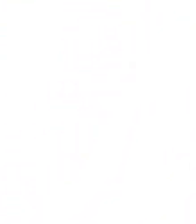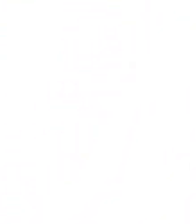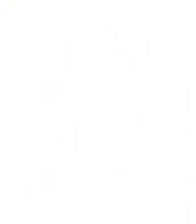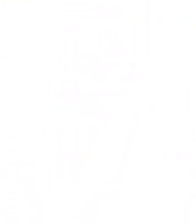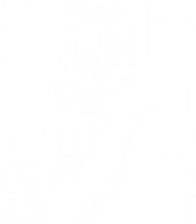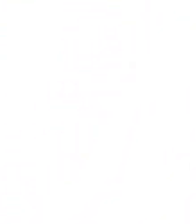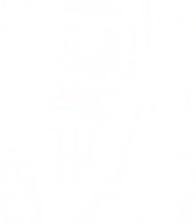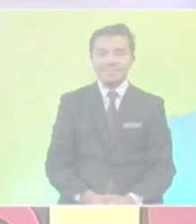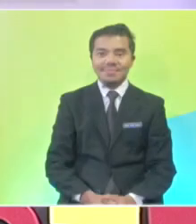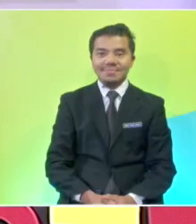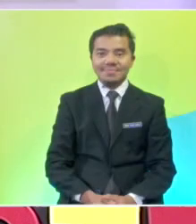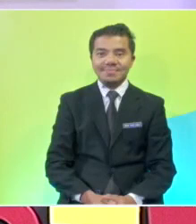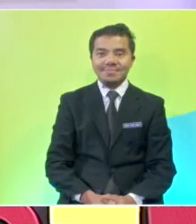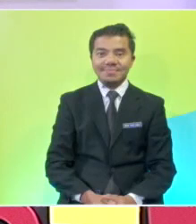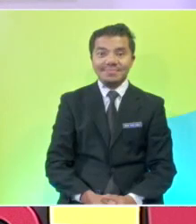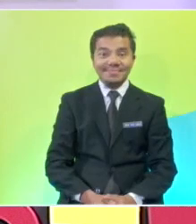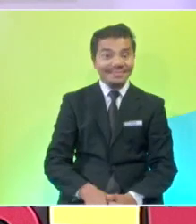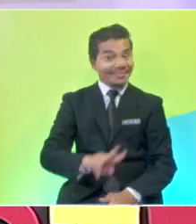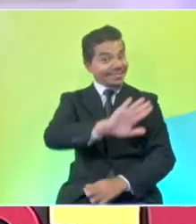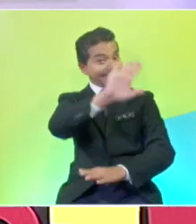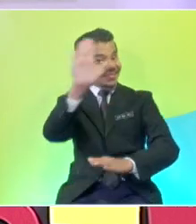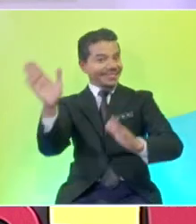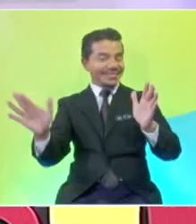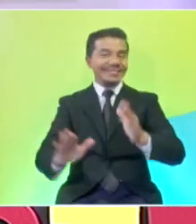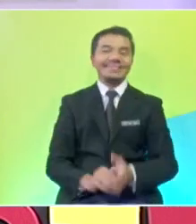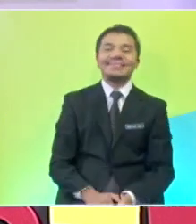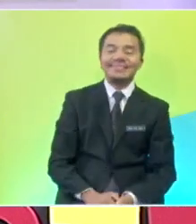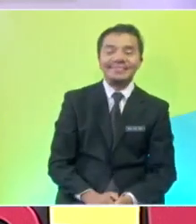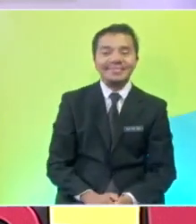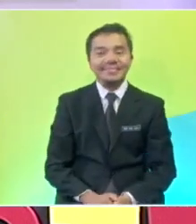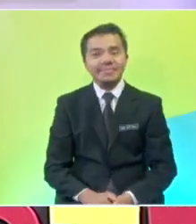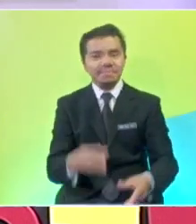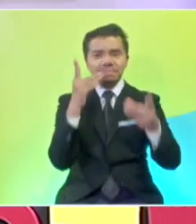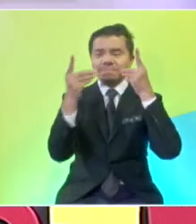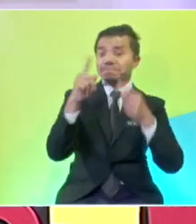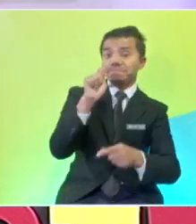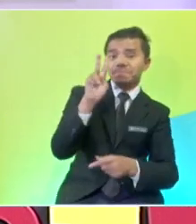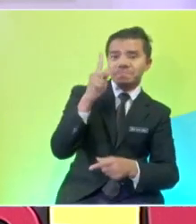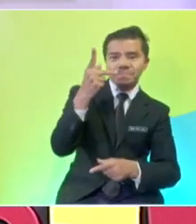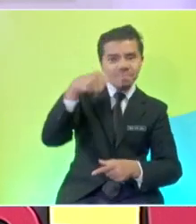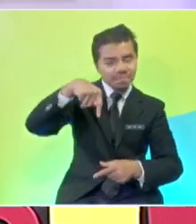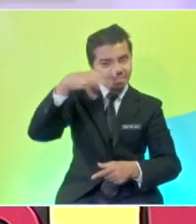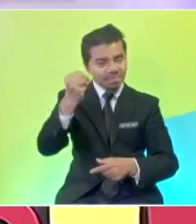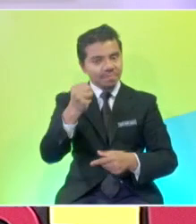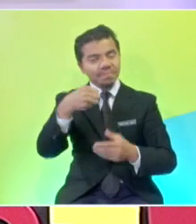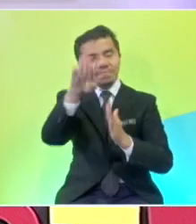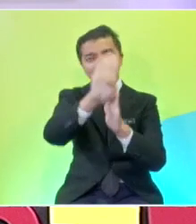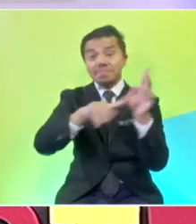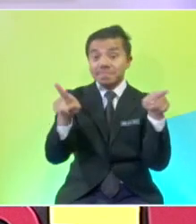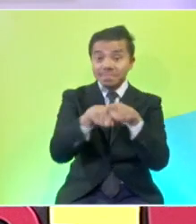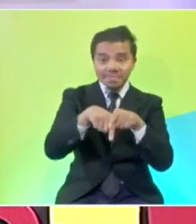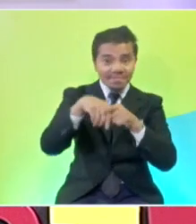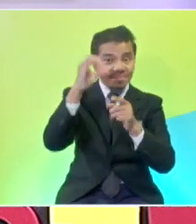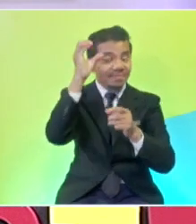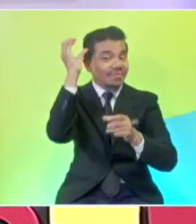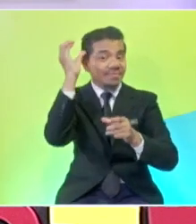EduwebTV KPM. Hi everyone, welcome to today's Tahap 2 slot with me, Chris MJ, as well as Miss